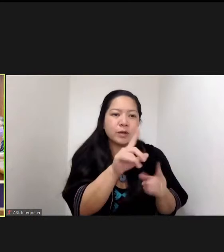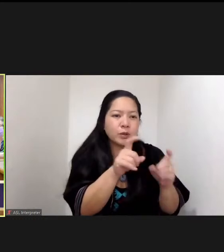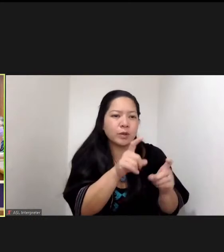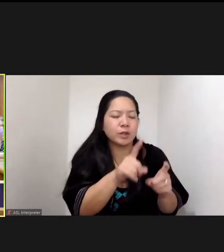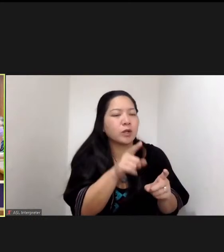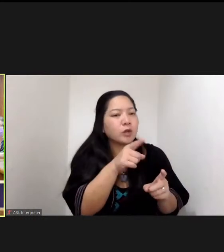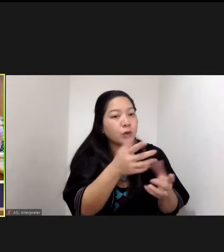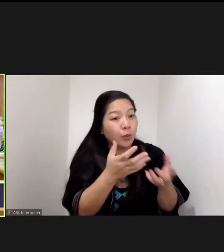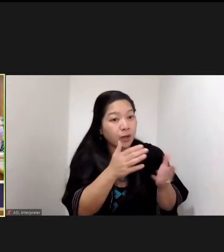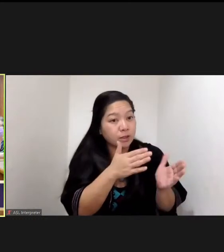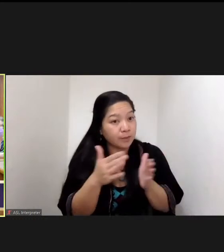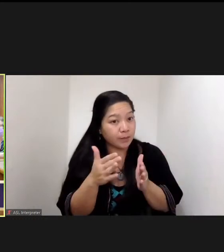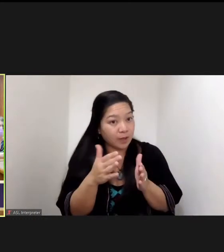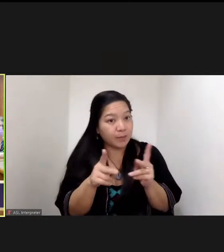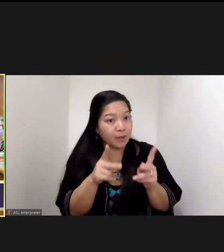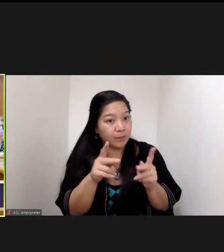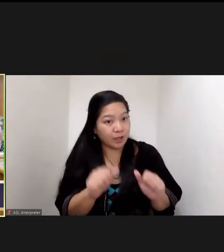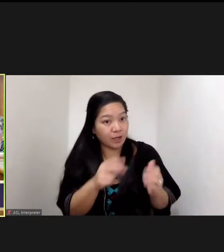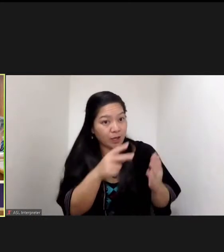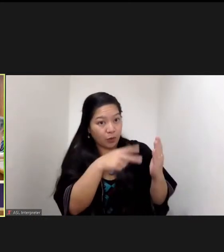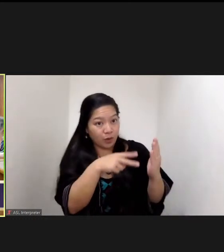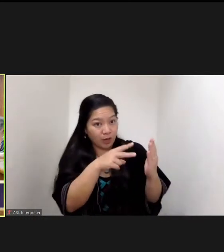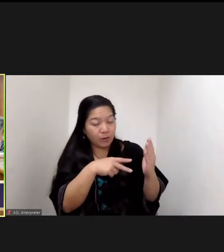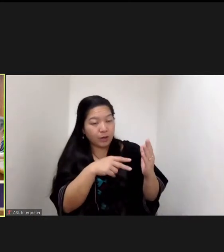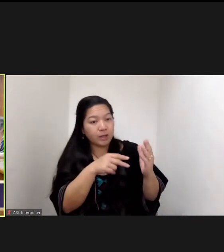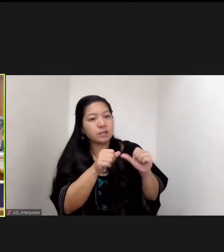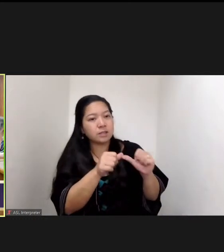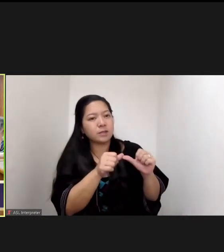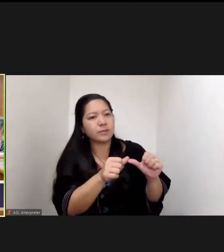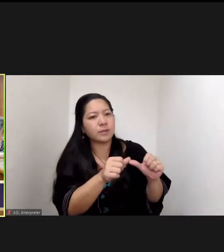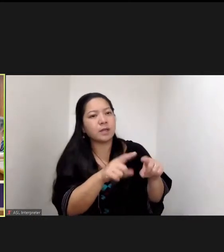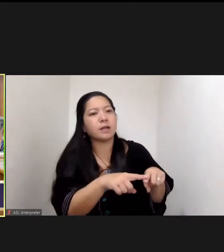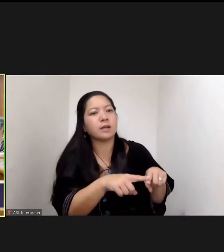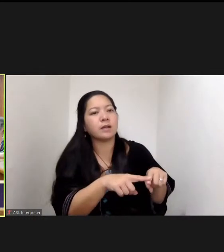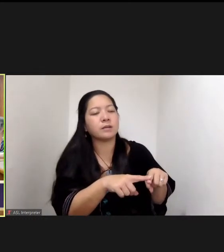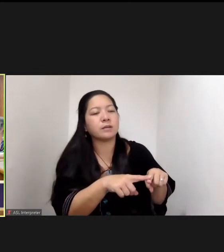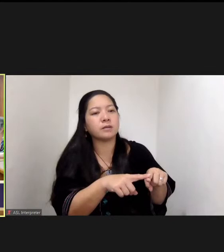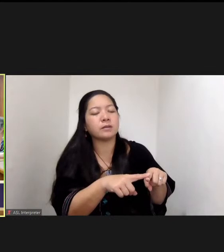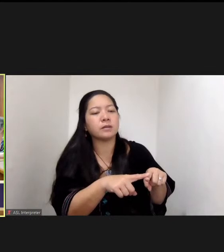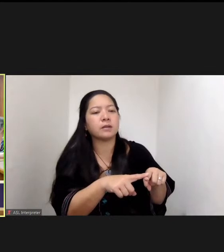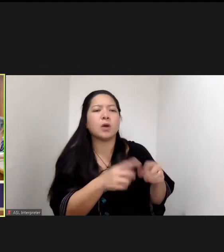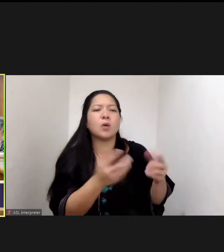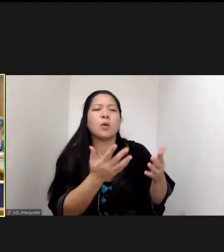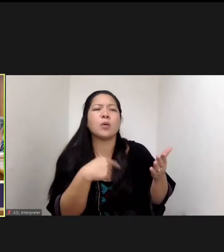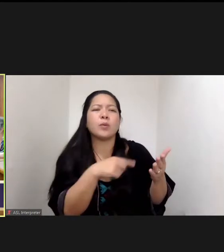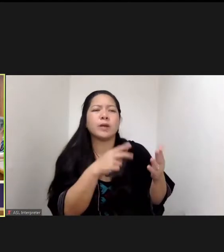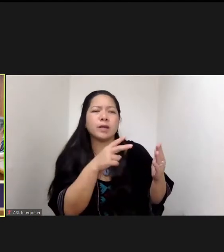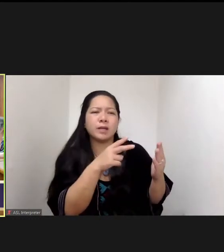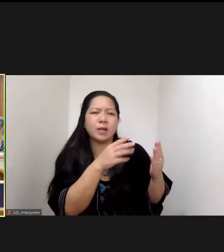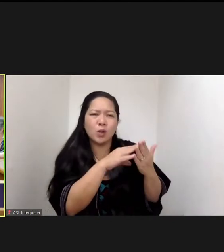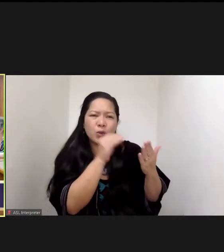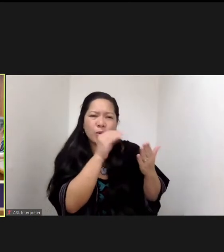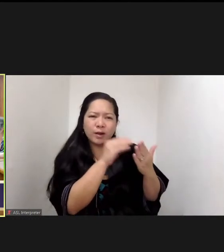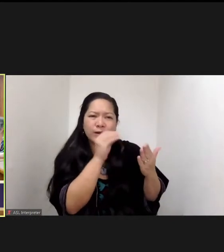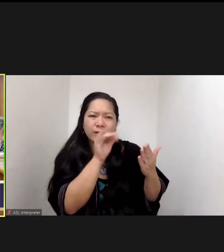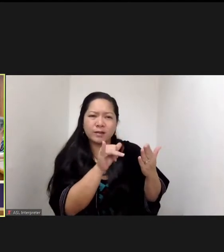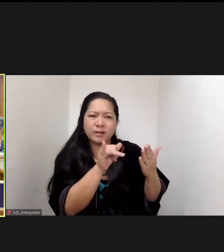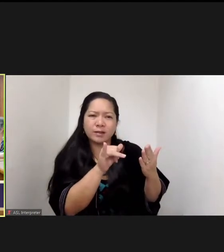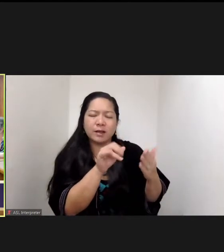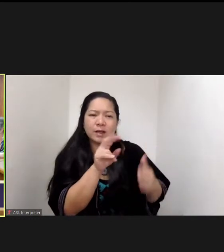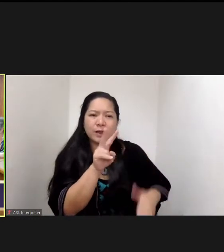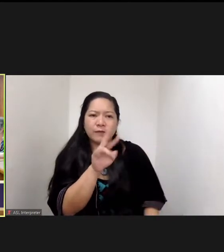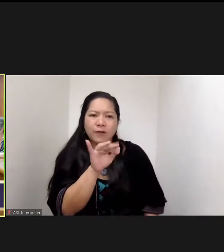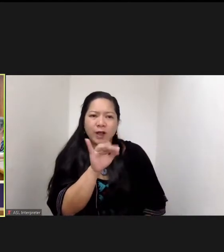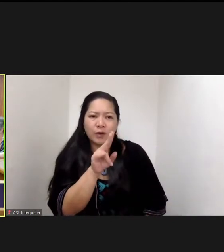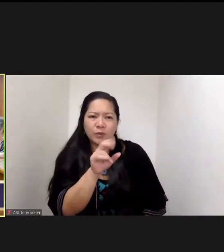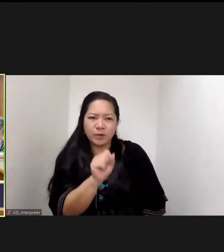want a plan that people can look at and they can count on. But Yeah, the truth is, if anything we learn is that the virus ultimately dictates.